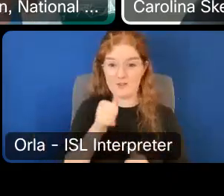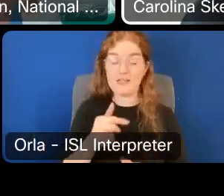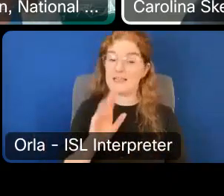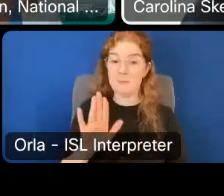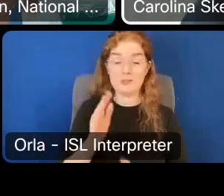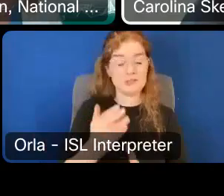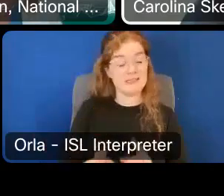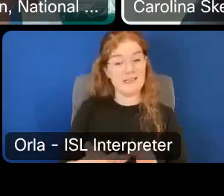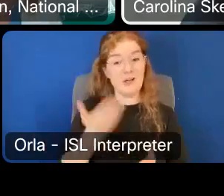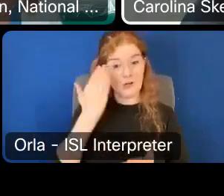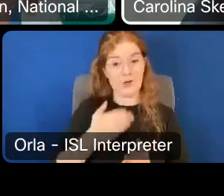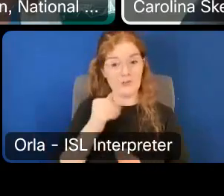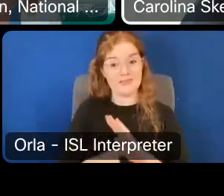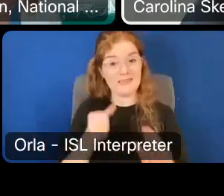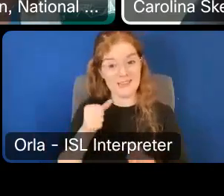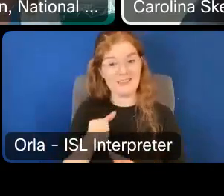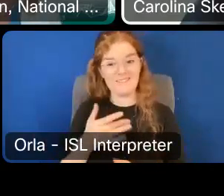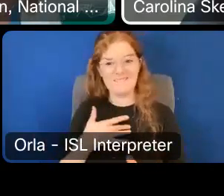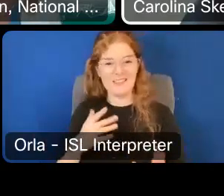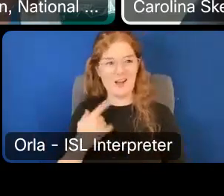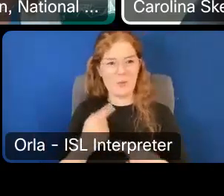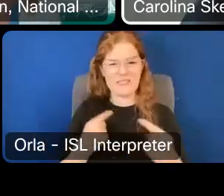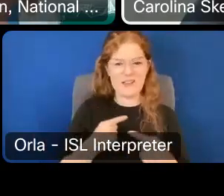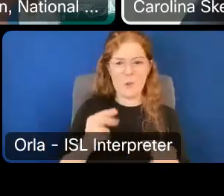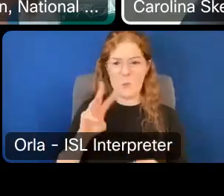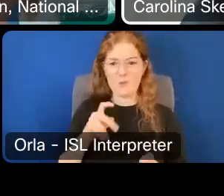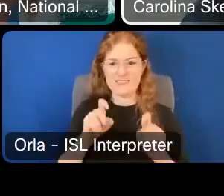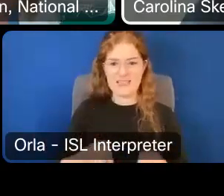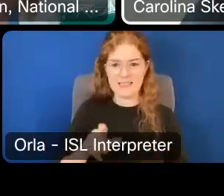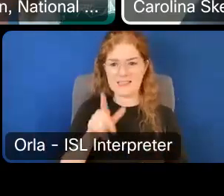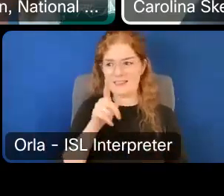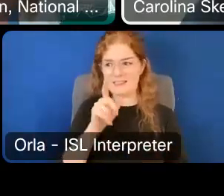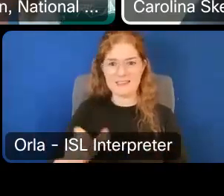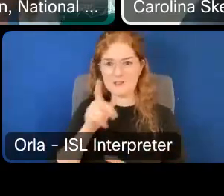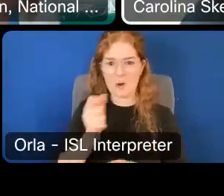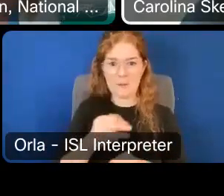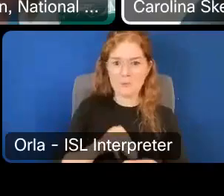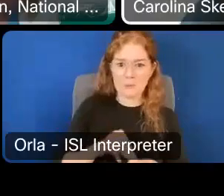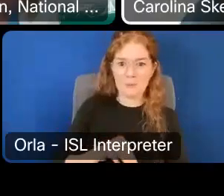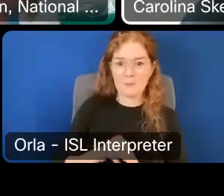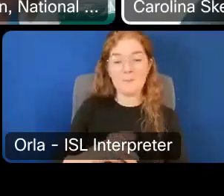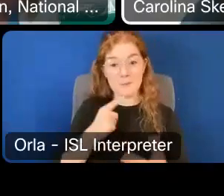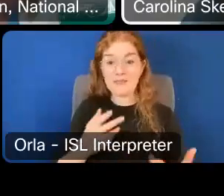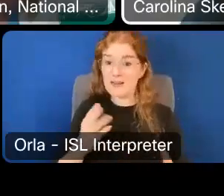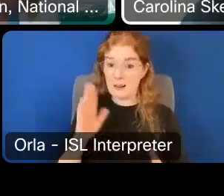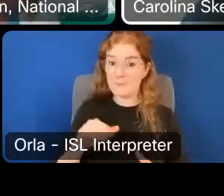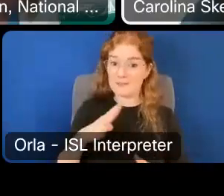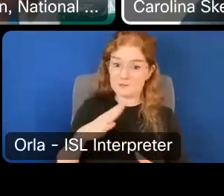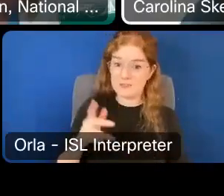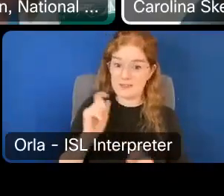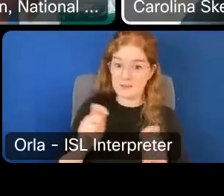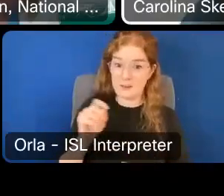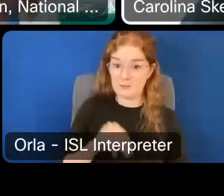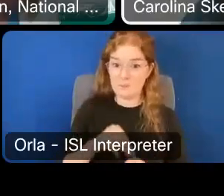learn, and you almost defending while you're still sitting in the problem. But it's so rich to sit there and figure it out. You